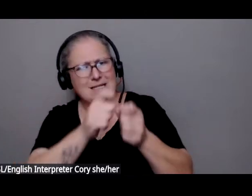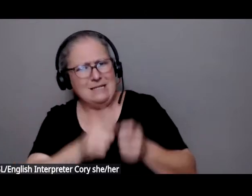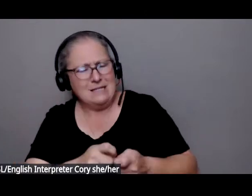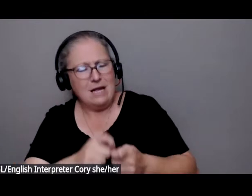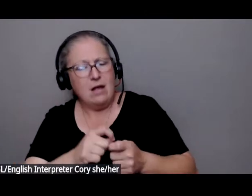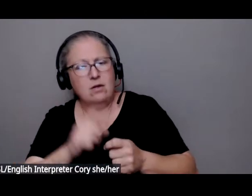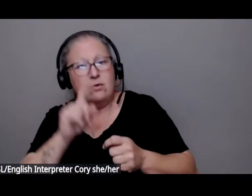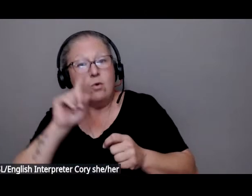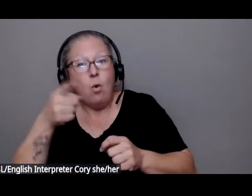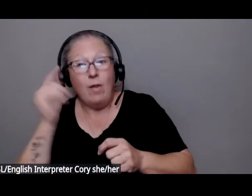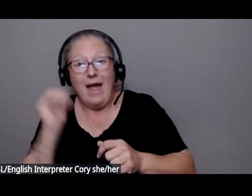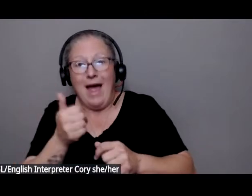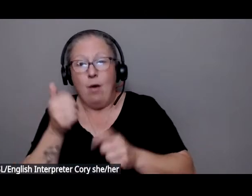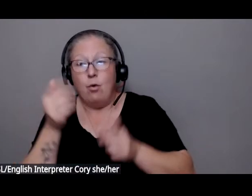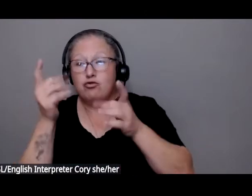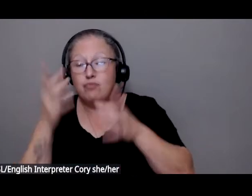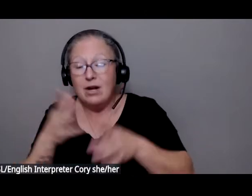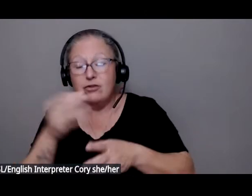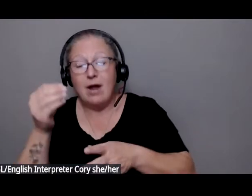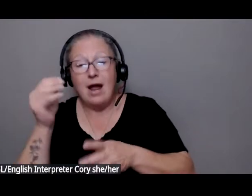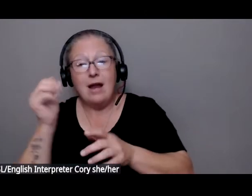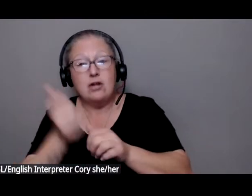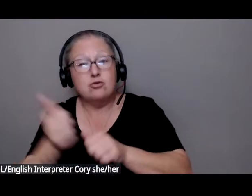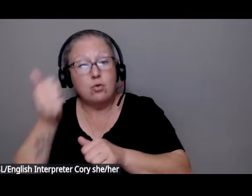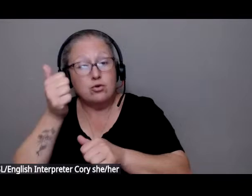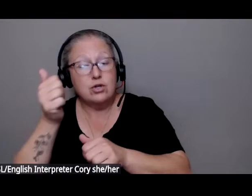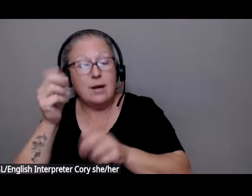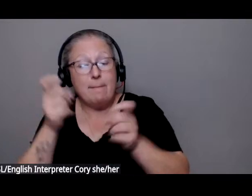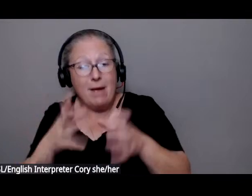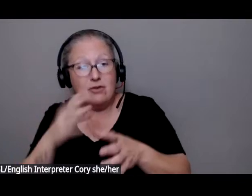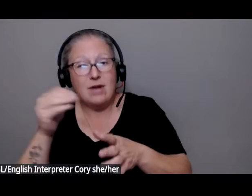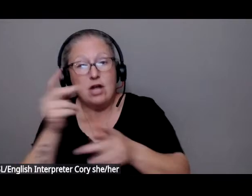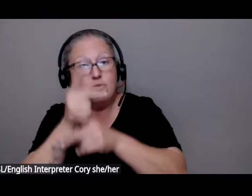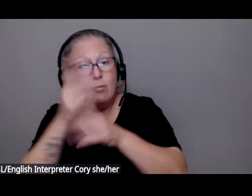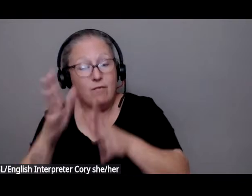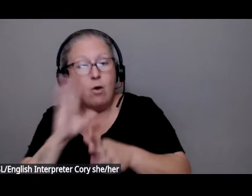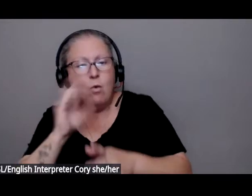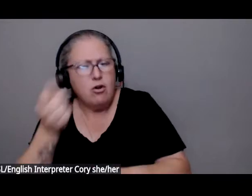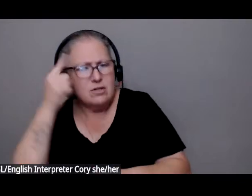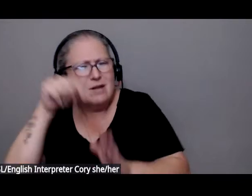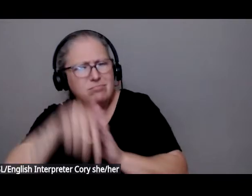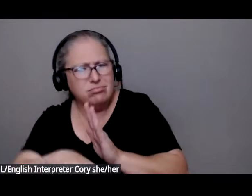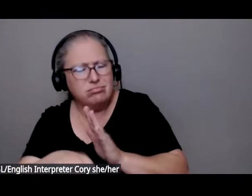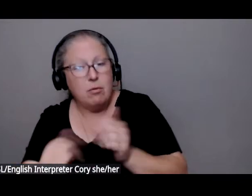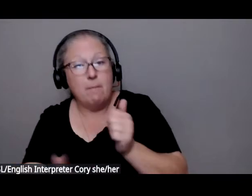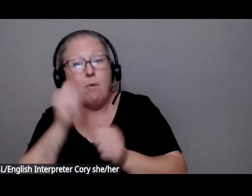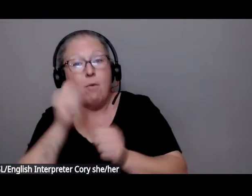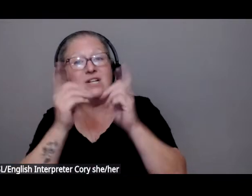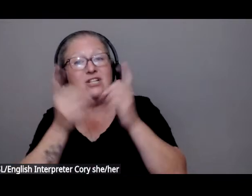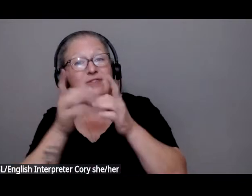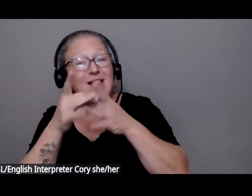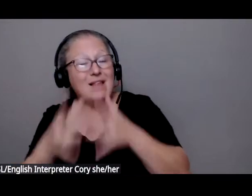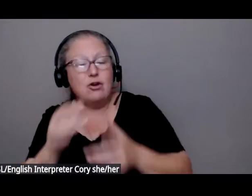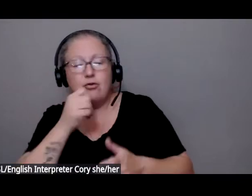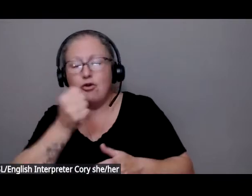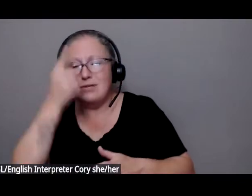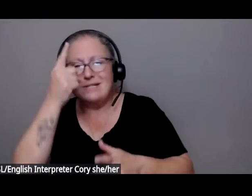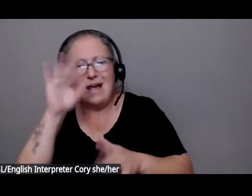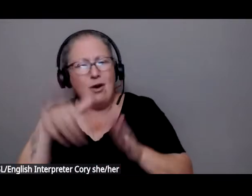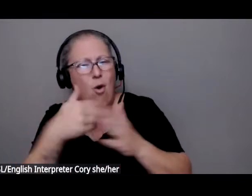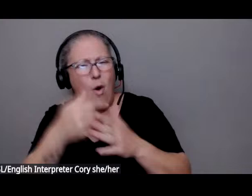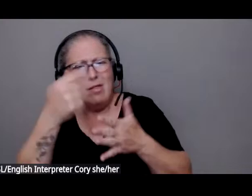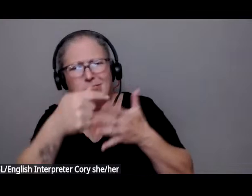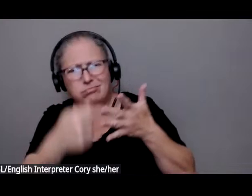only our director, associate manager, and clinical supervisor truly understand. Most district leaders are not familiar with the nuances of this position and should not be